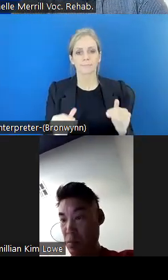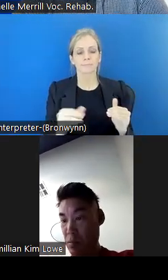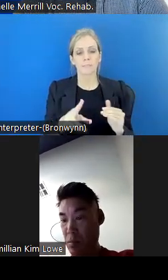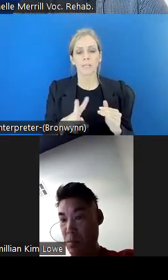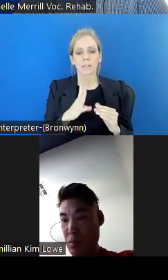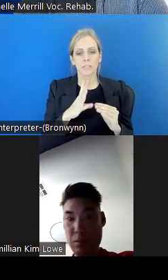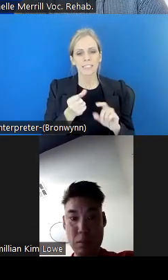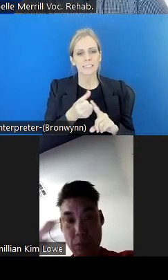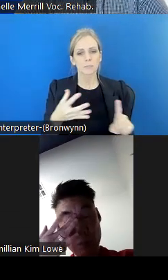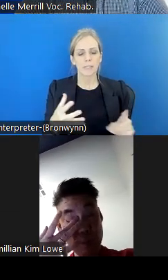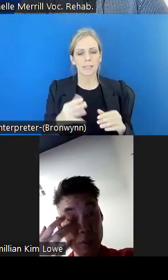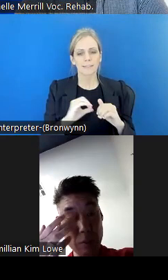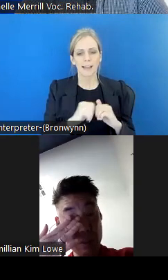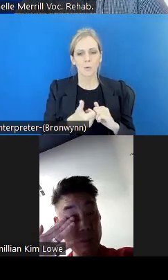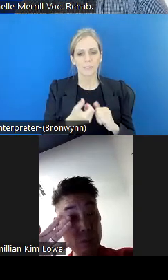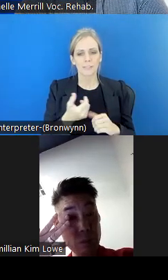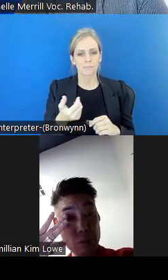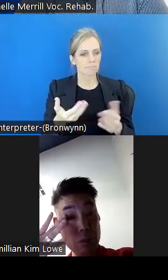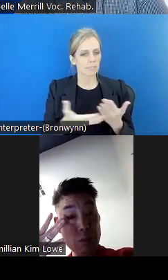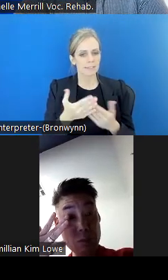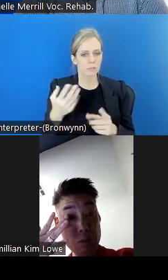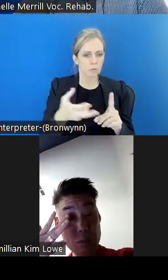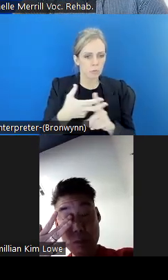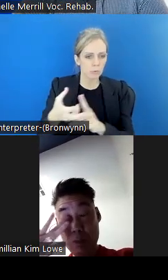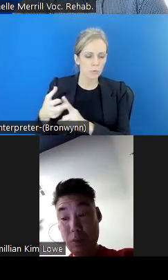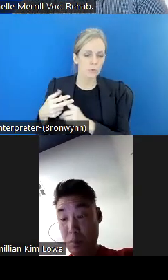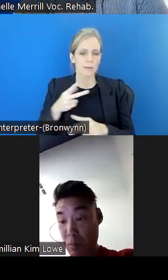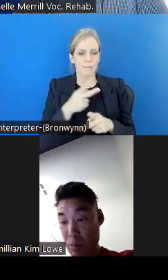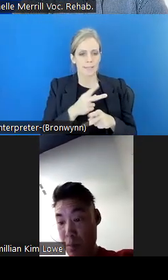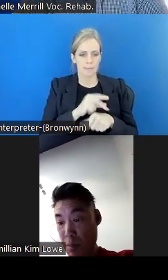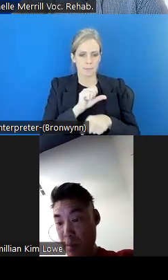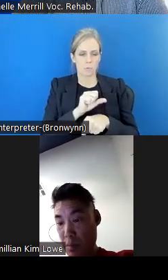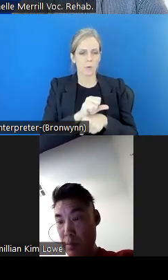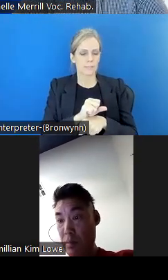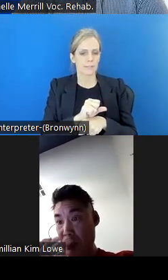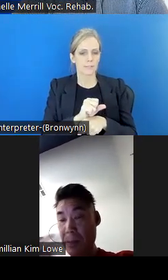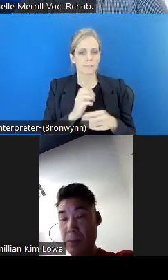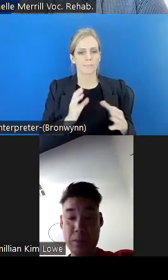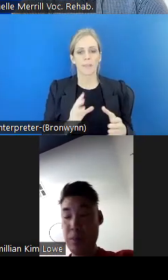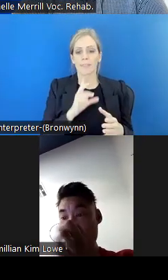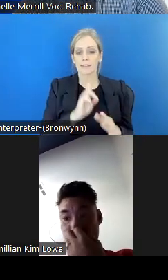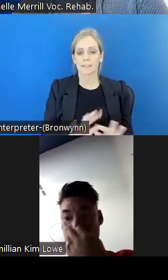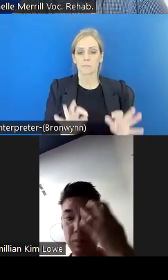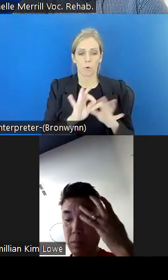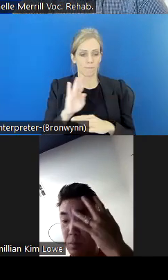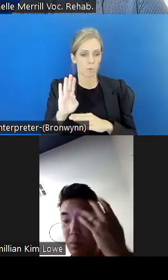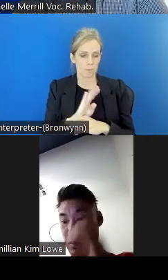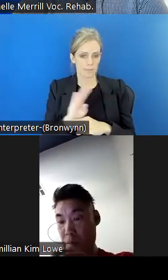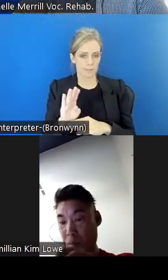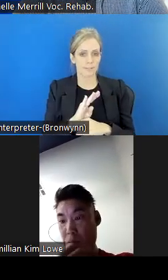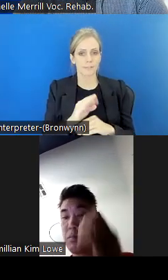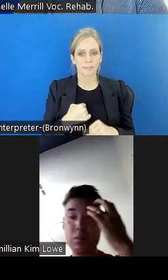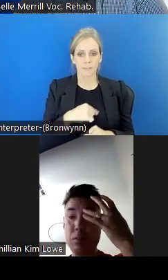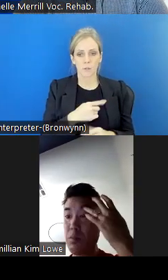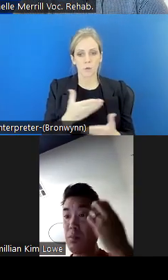recruit. That's a service for business, because we see business as another one of the partners and parties that we serve at